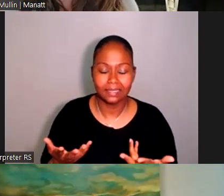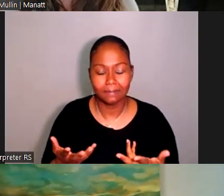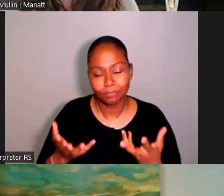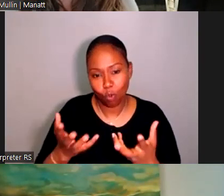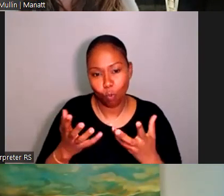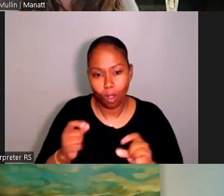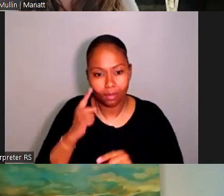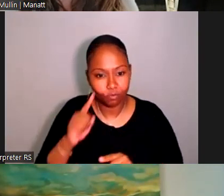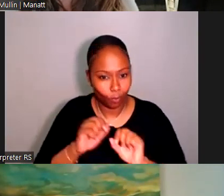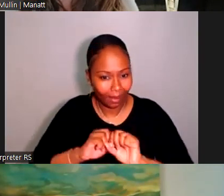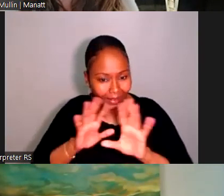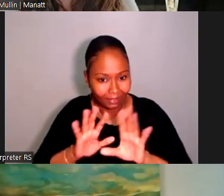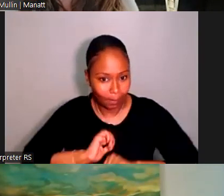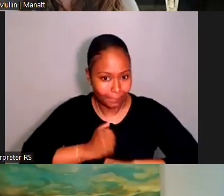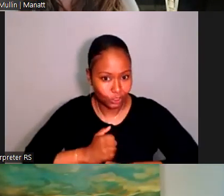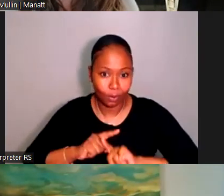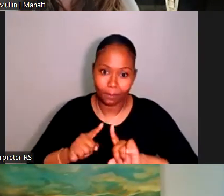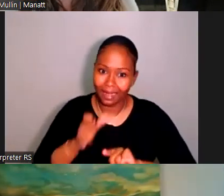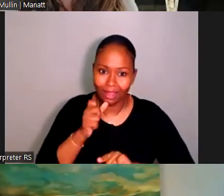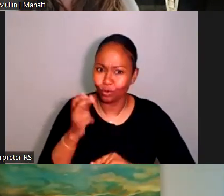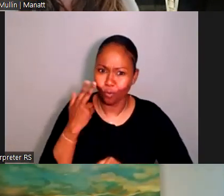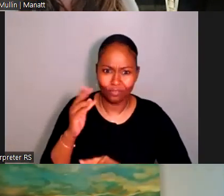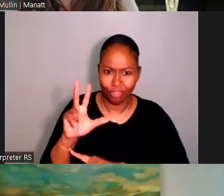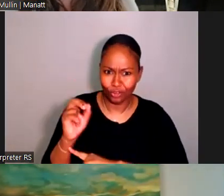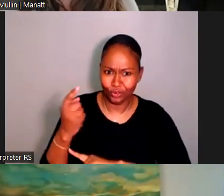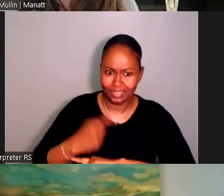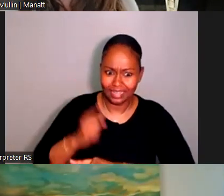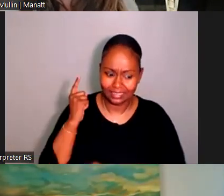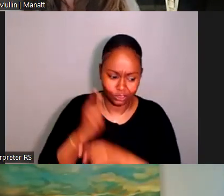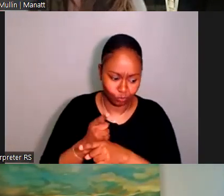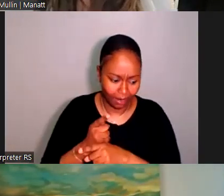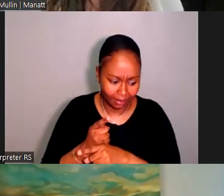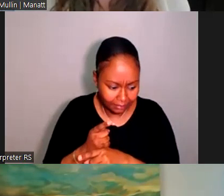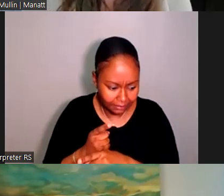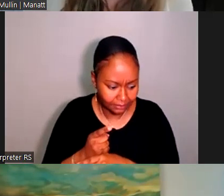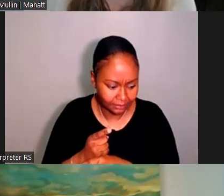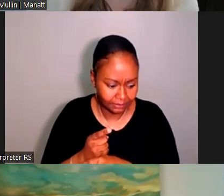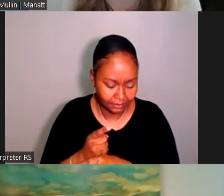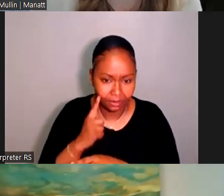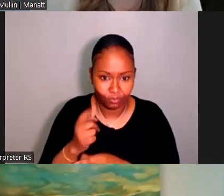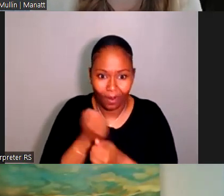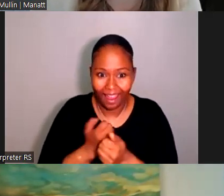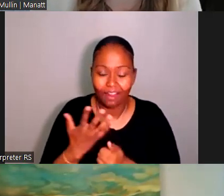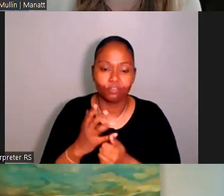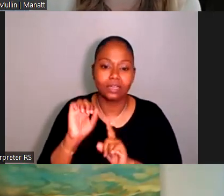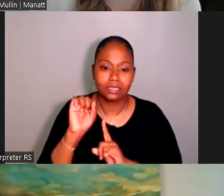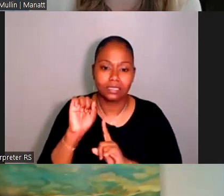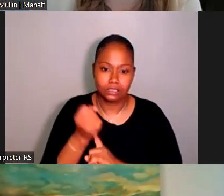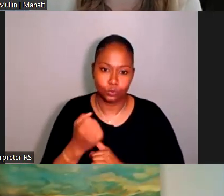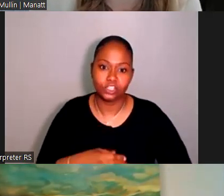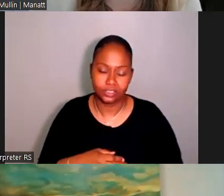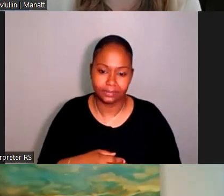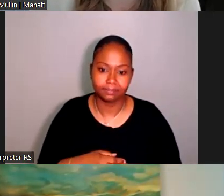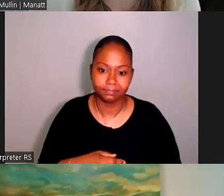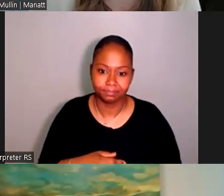clear benchmark, but I don't know that I think 30 days is the right one for every circumstance. Yeah, definitely appreciate